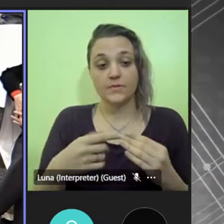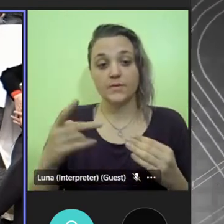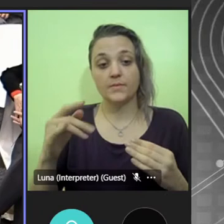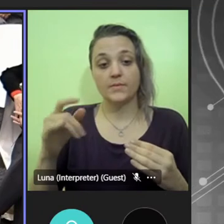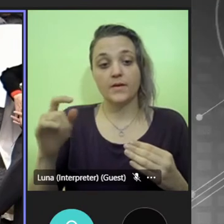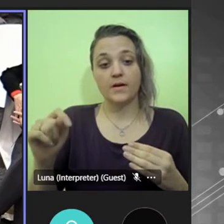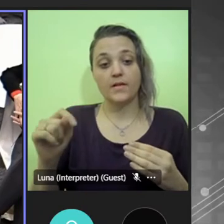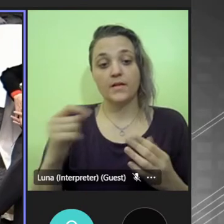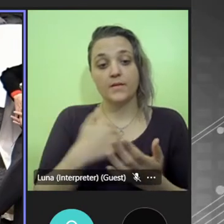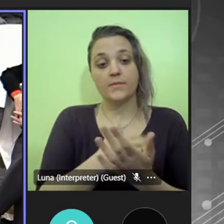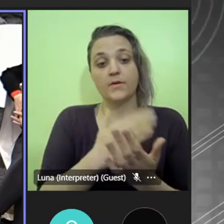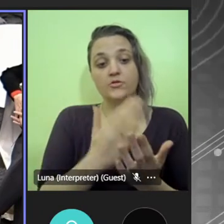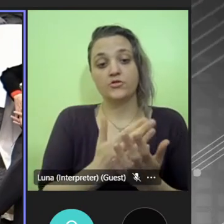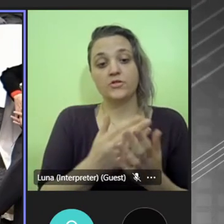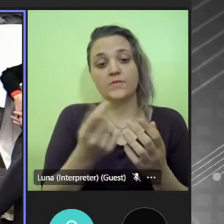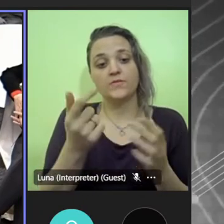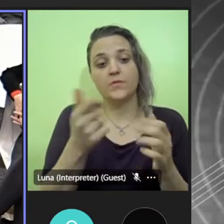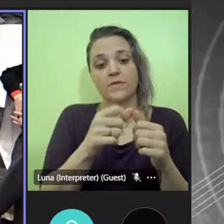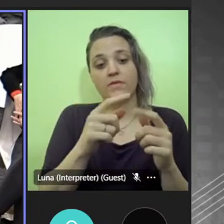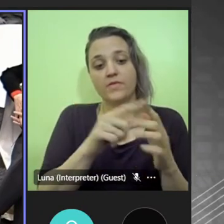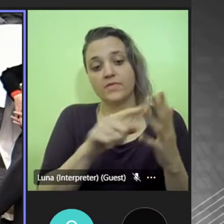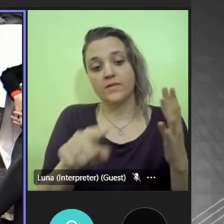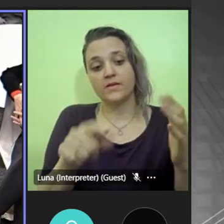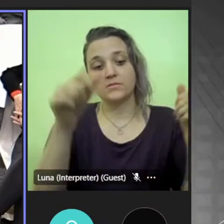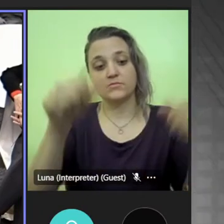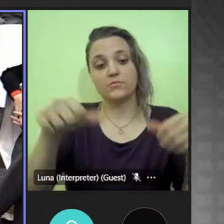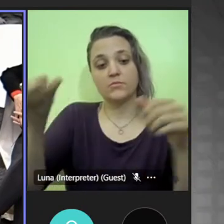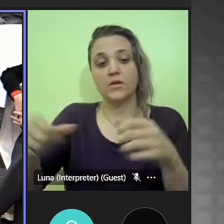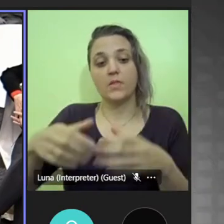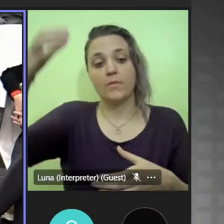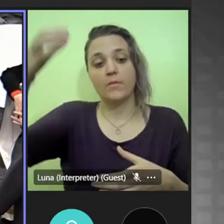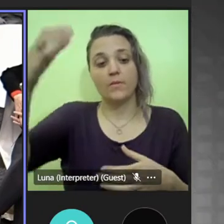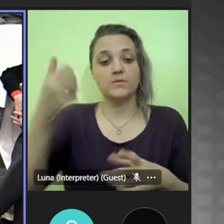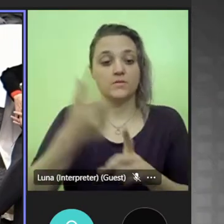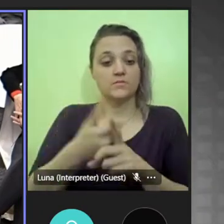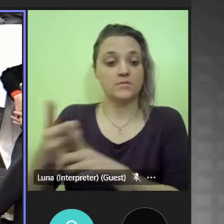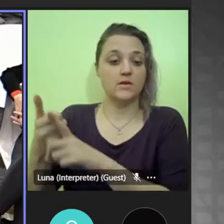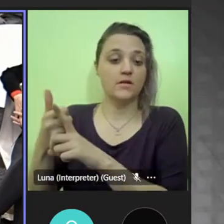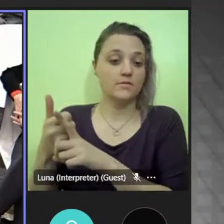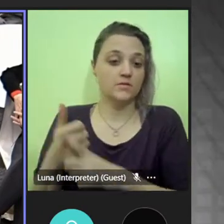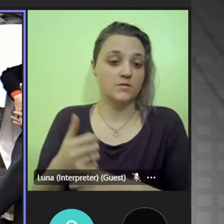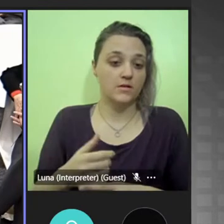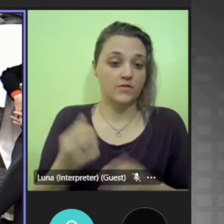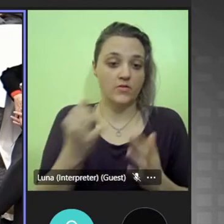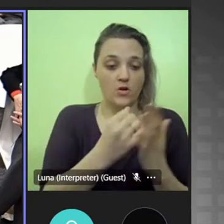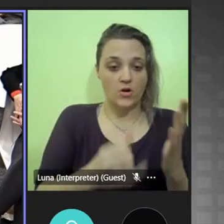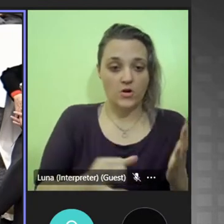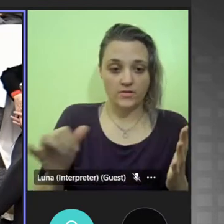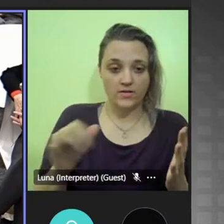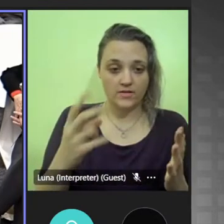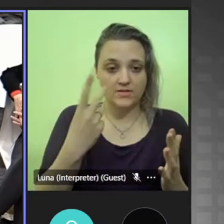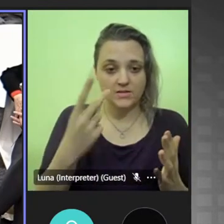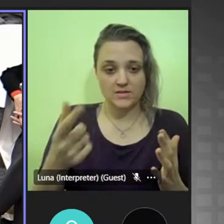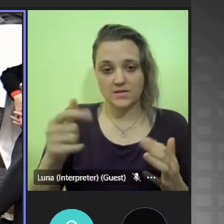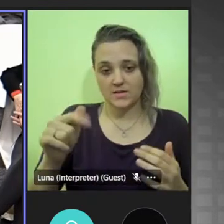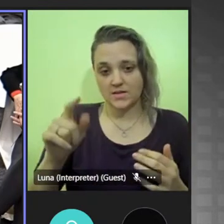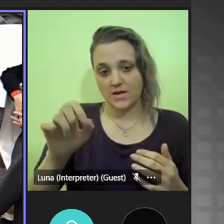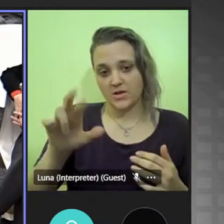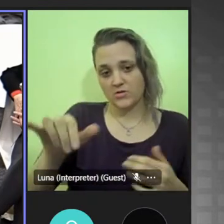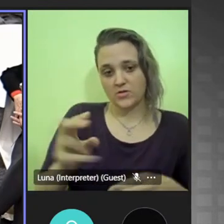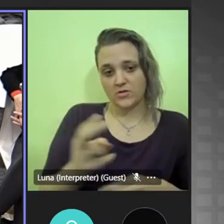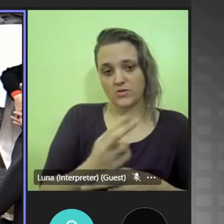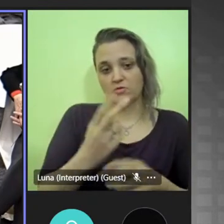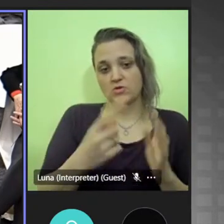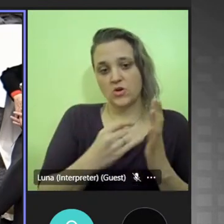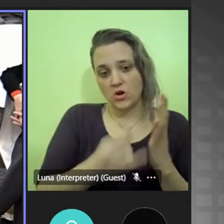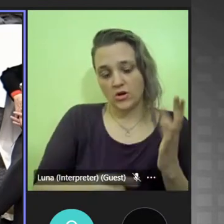pilot project to put a couple of these on the poles and shelves with emergency public art for your songs the iron like the